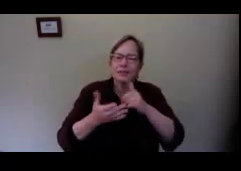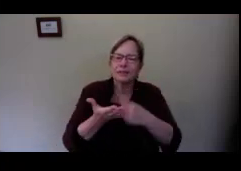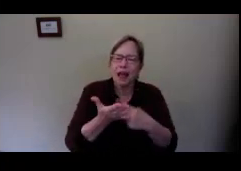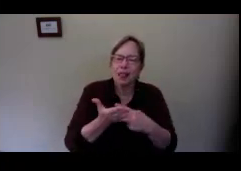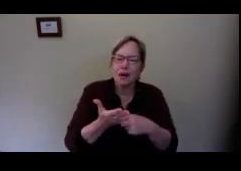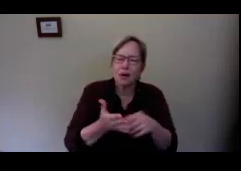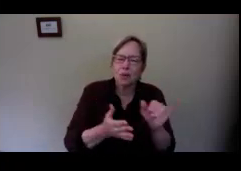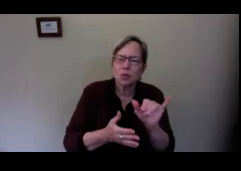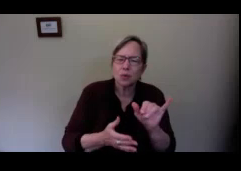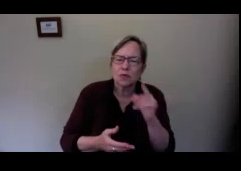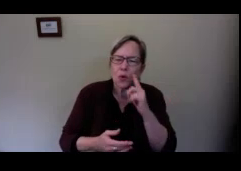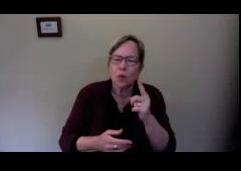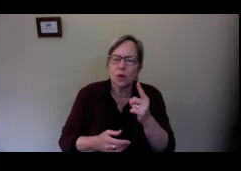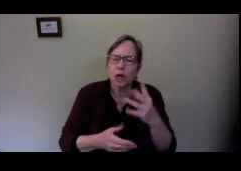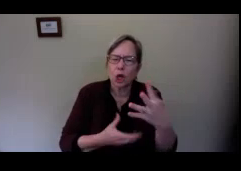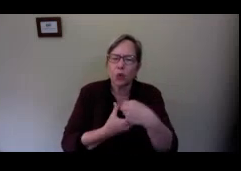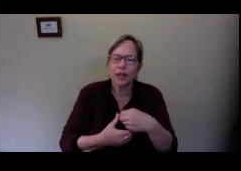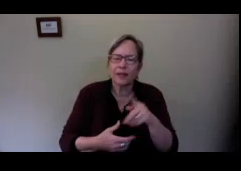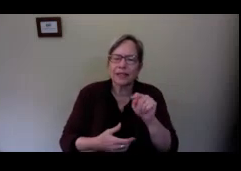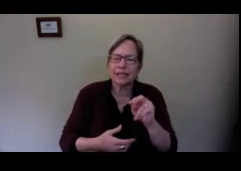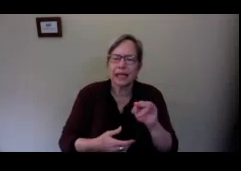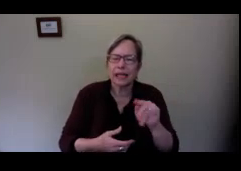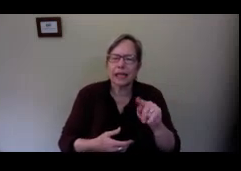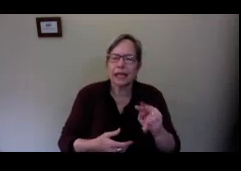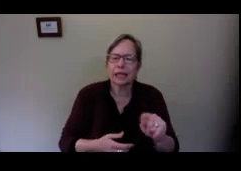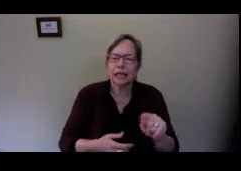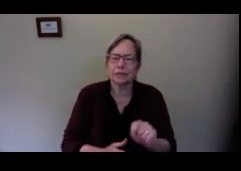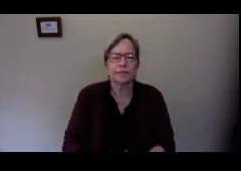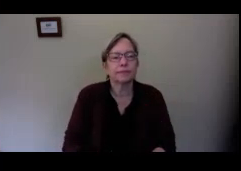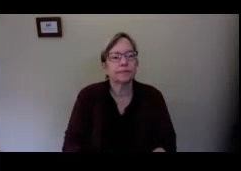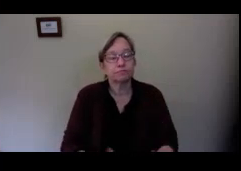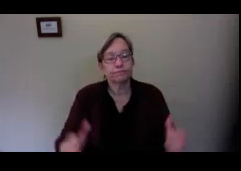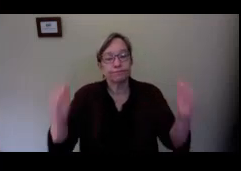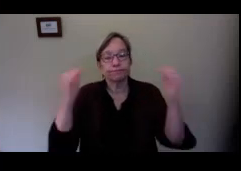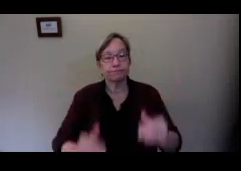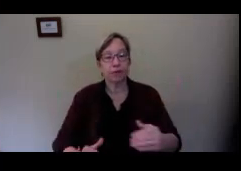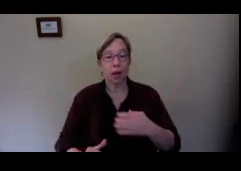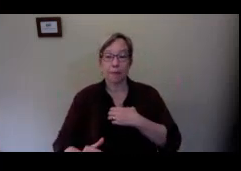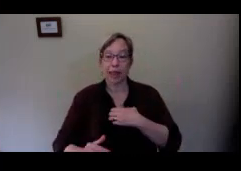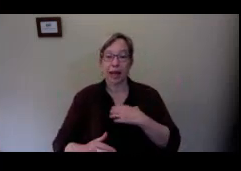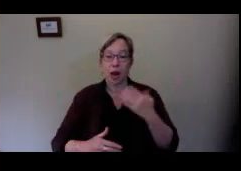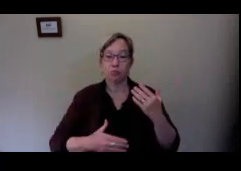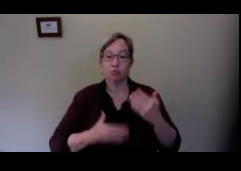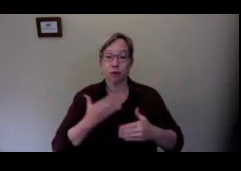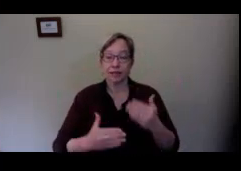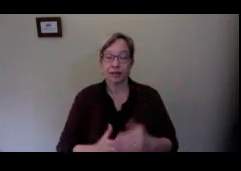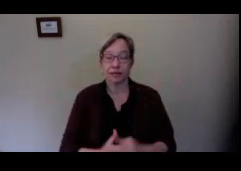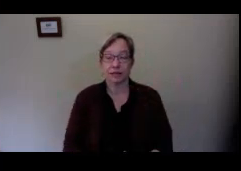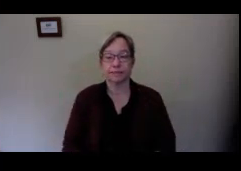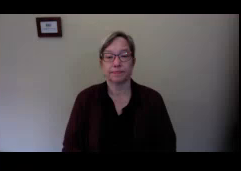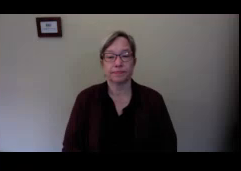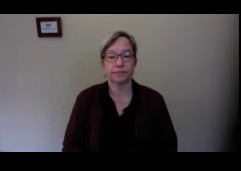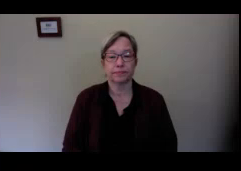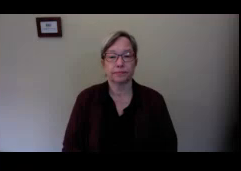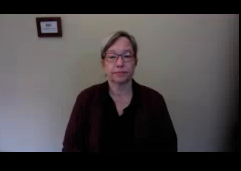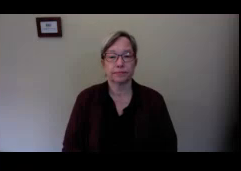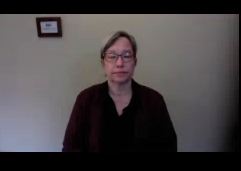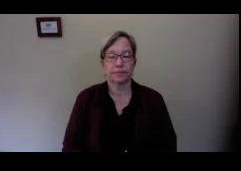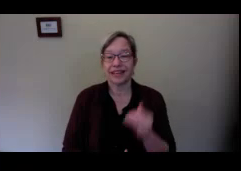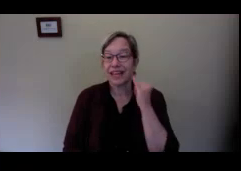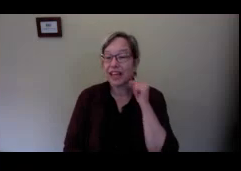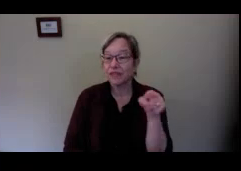slide. The complaint process. So I'd like to take a few minutes to familiarize those of you who are not familiar